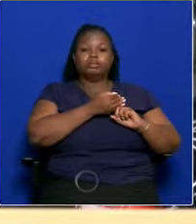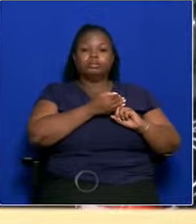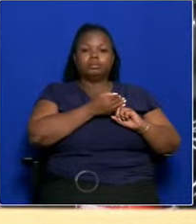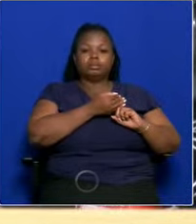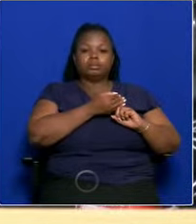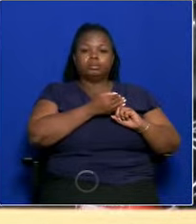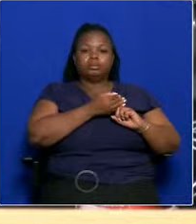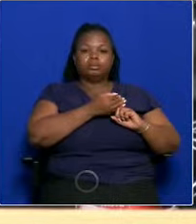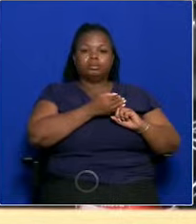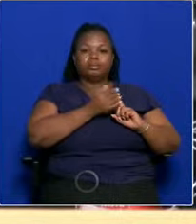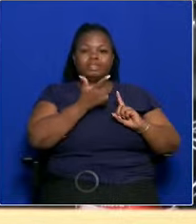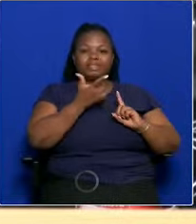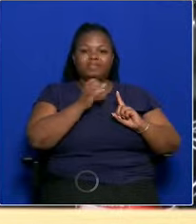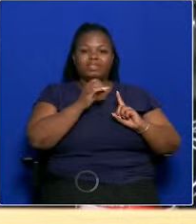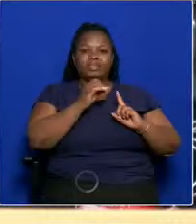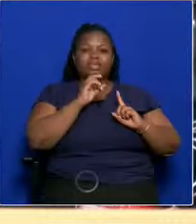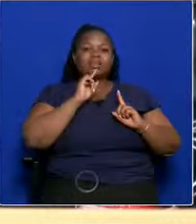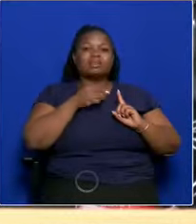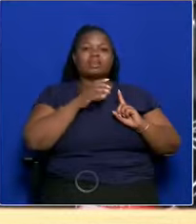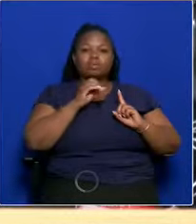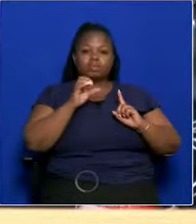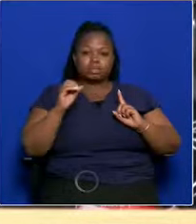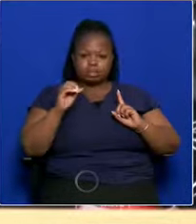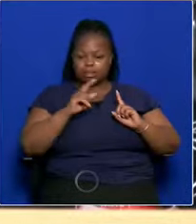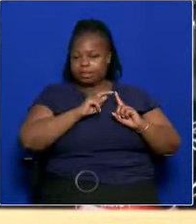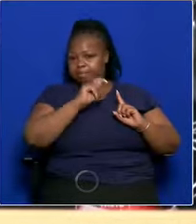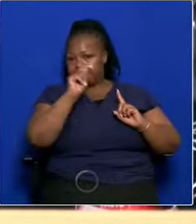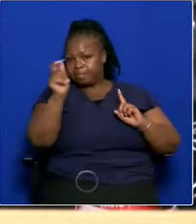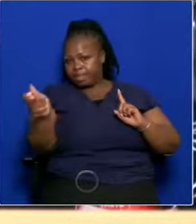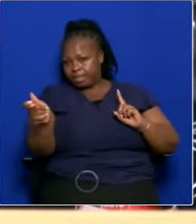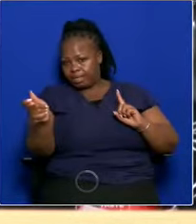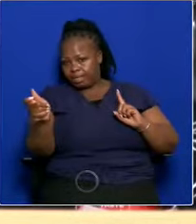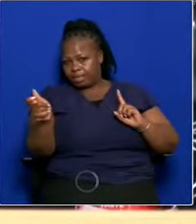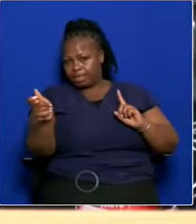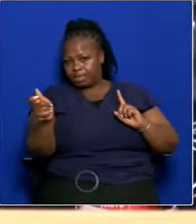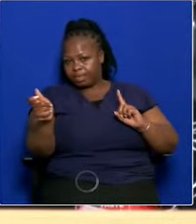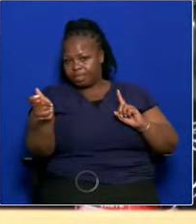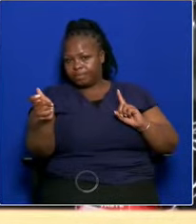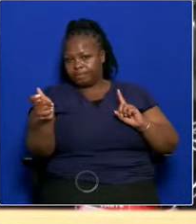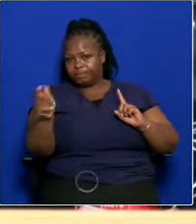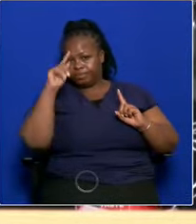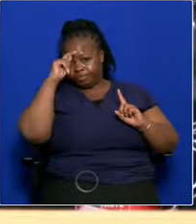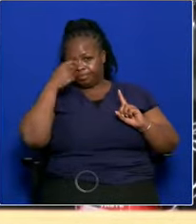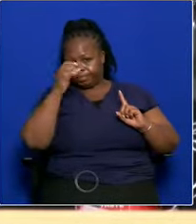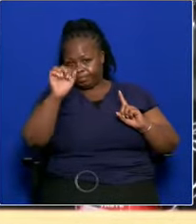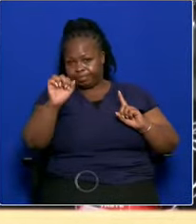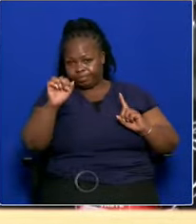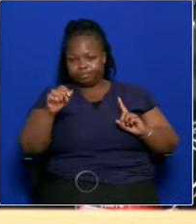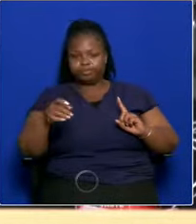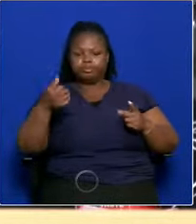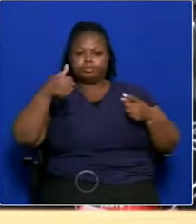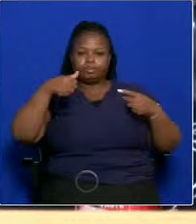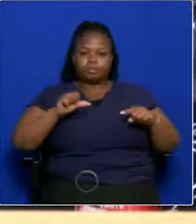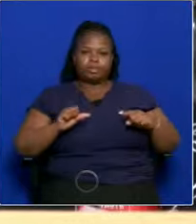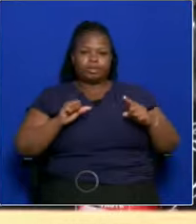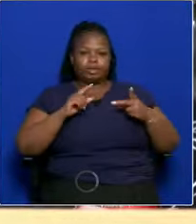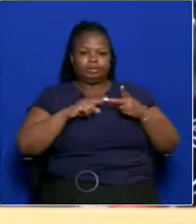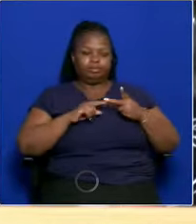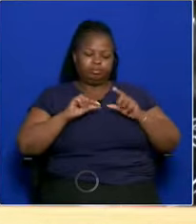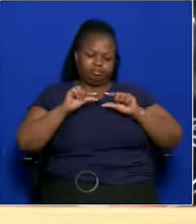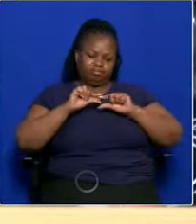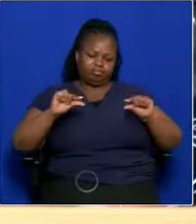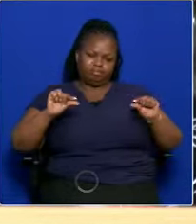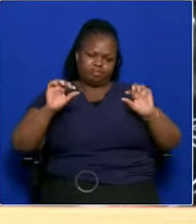70,000. Yes. Now, if you look, the next payment that you highlighted for us is